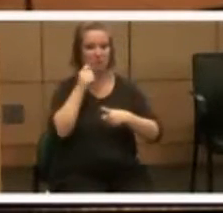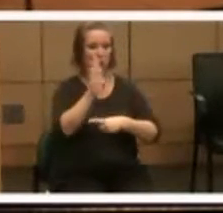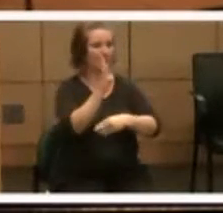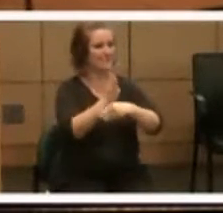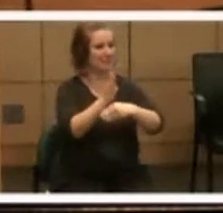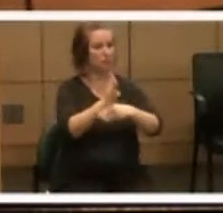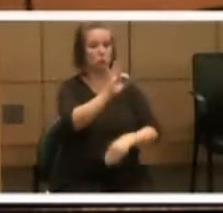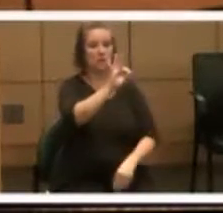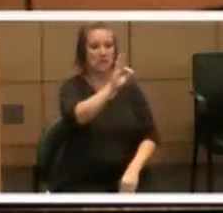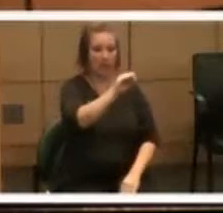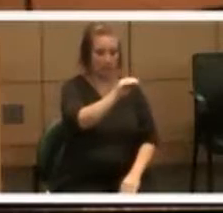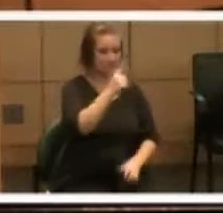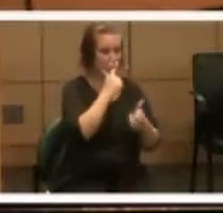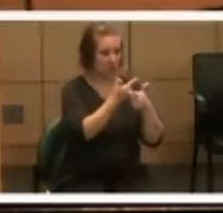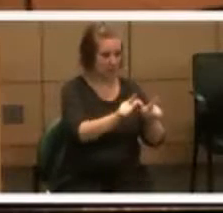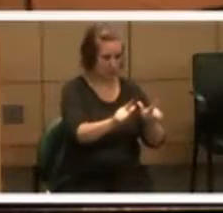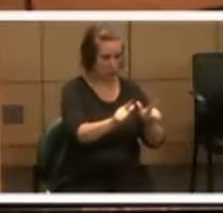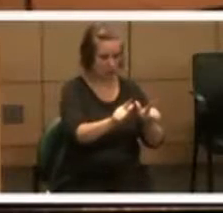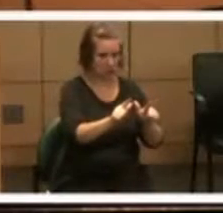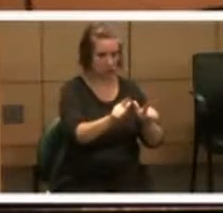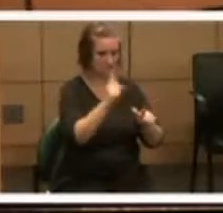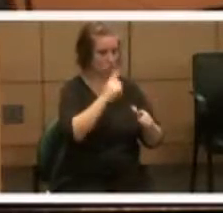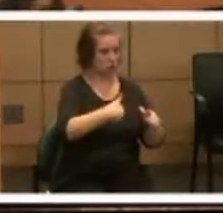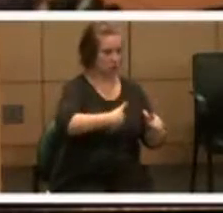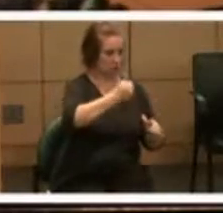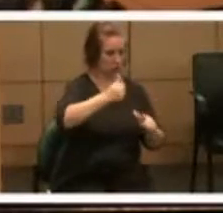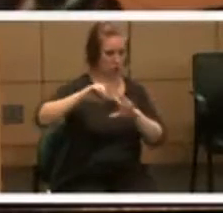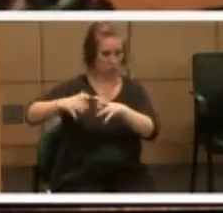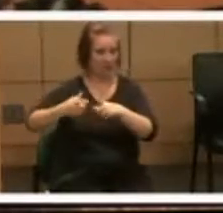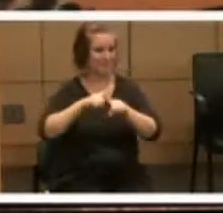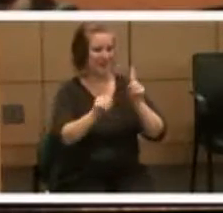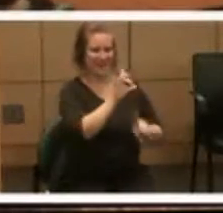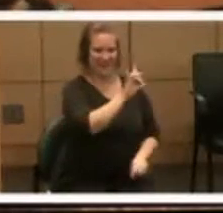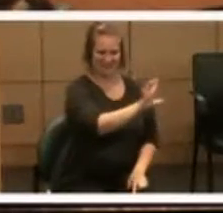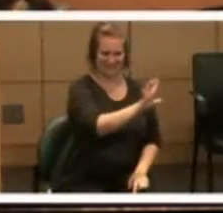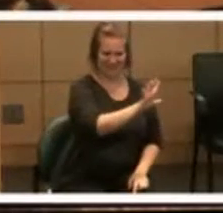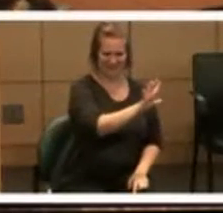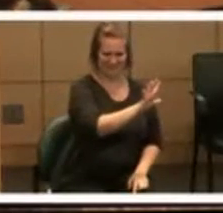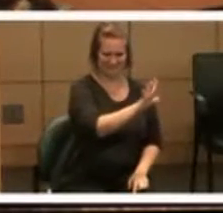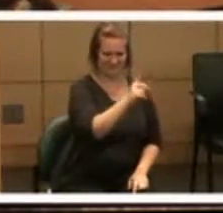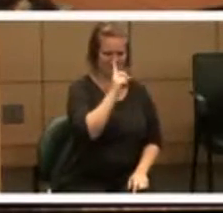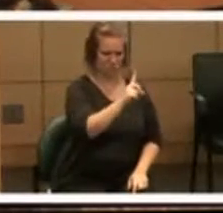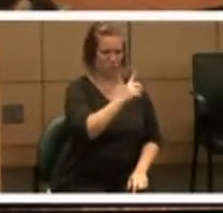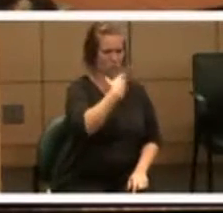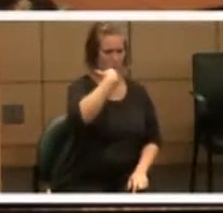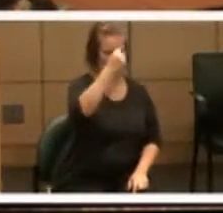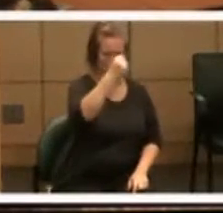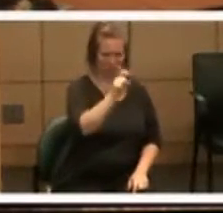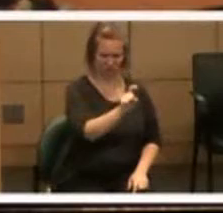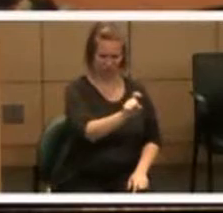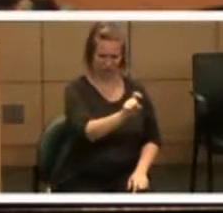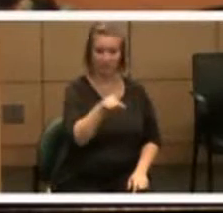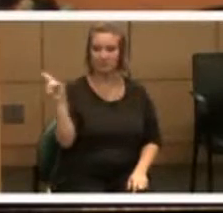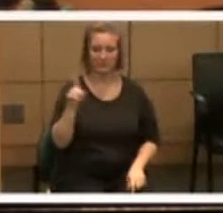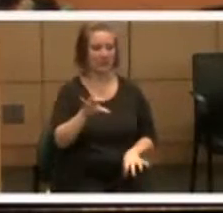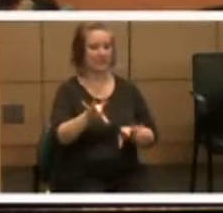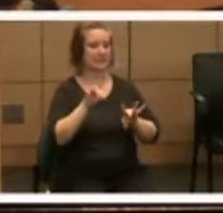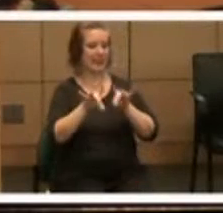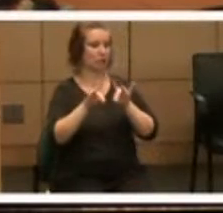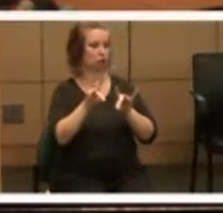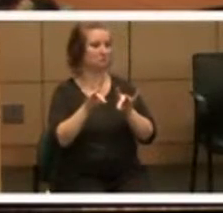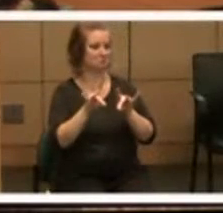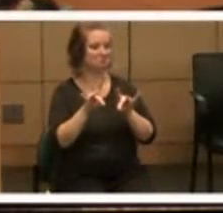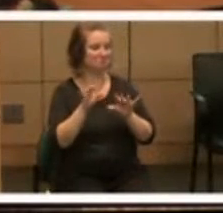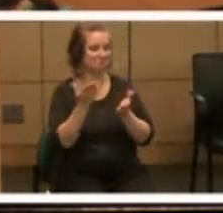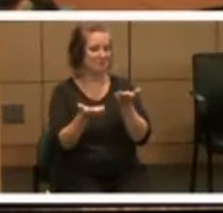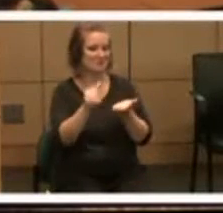90 for language in the younger sample, but 85 for the older sample? Selection could be part of it, certainly, but